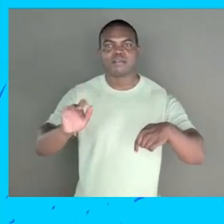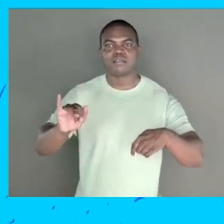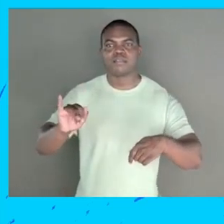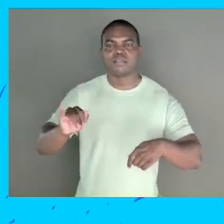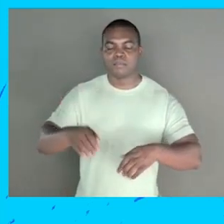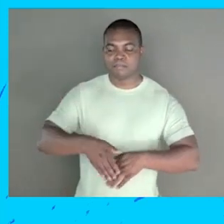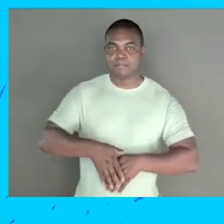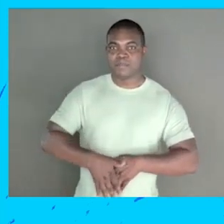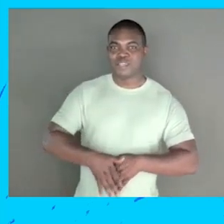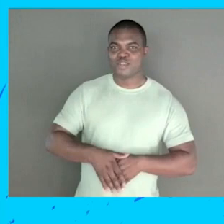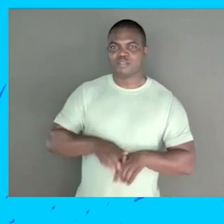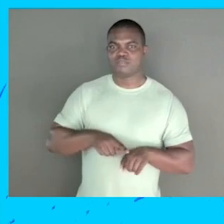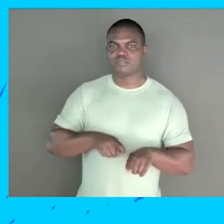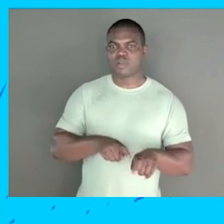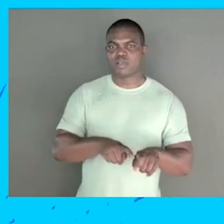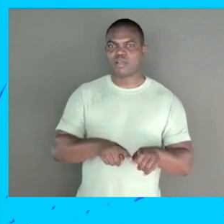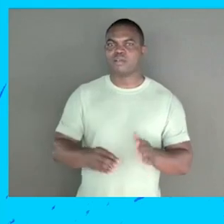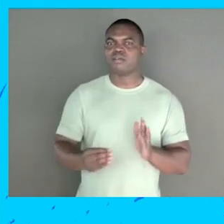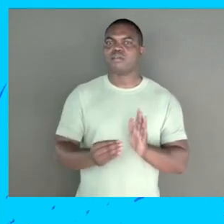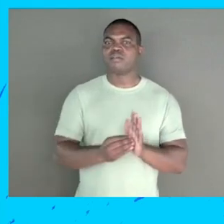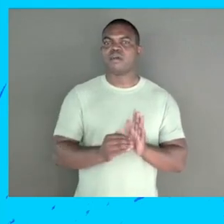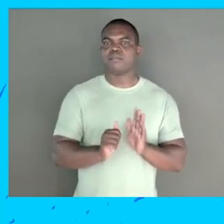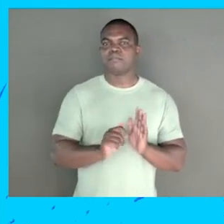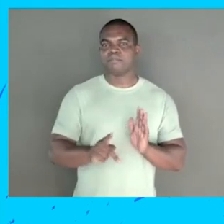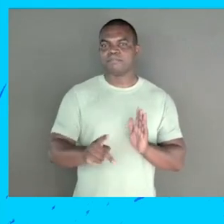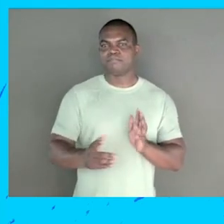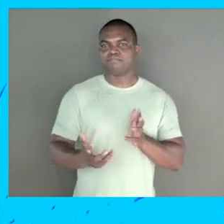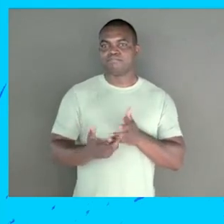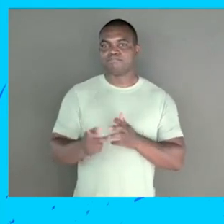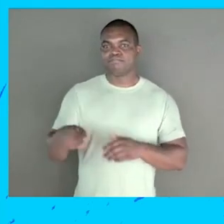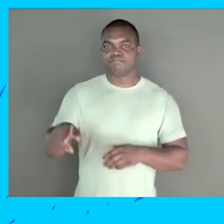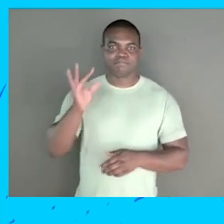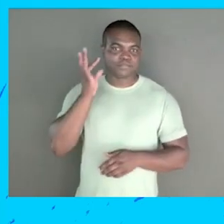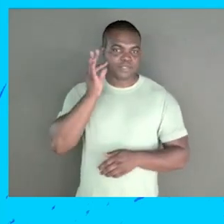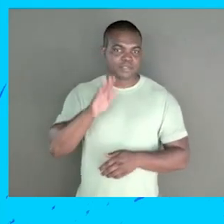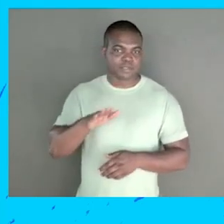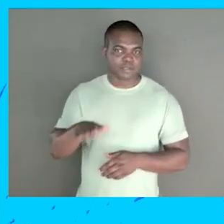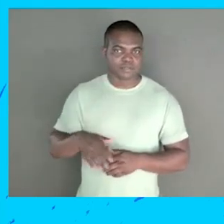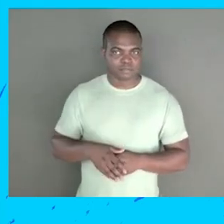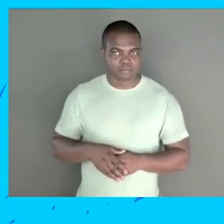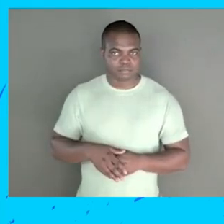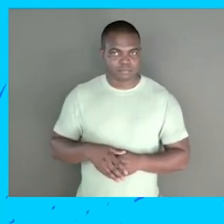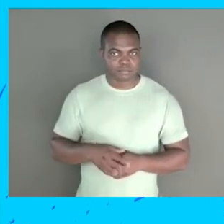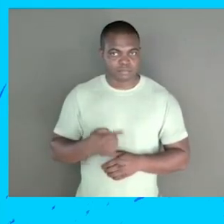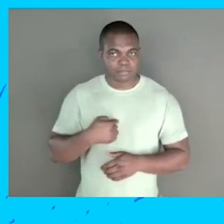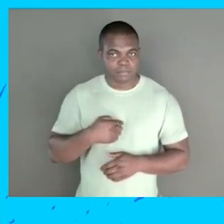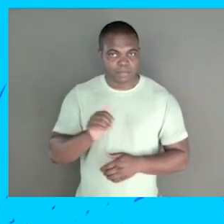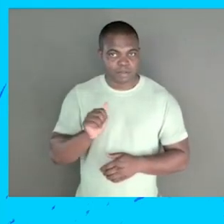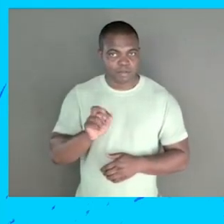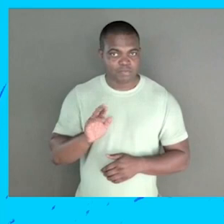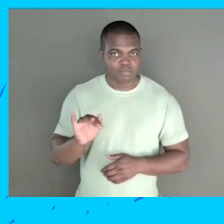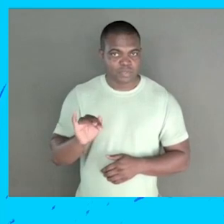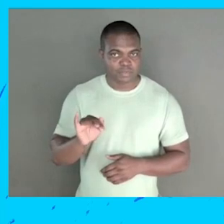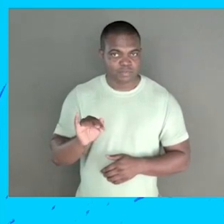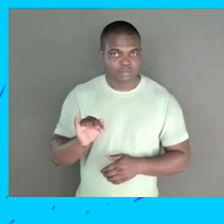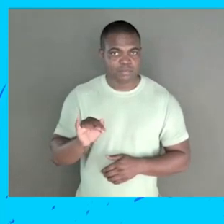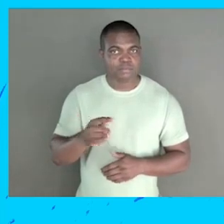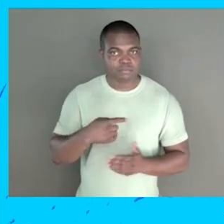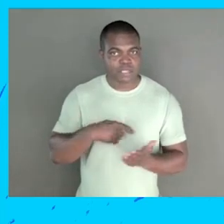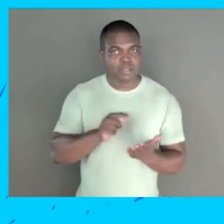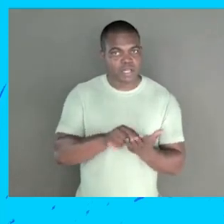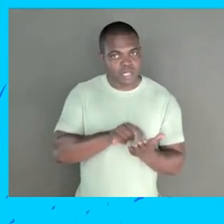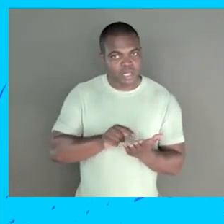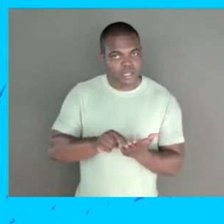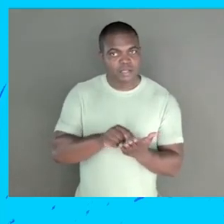you by tracking what's going on with your body and mood every month and learn about periods in fun ways. Create